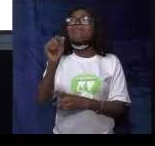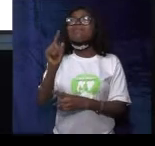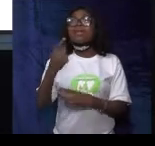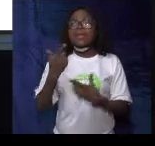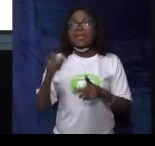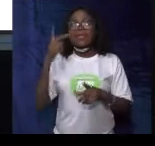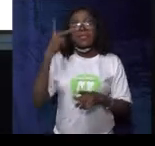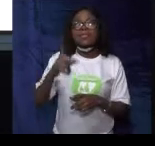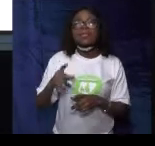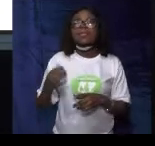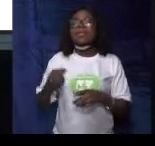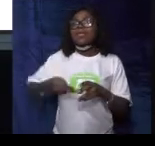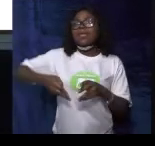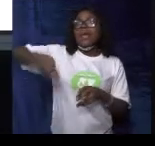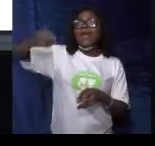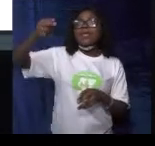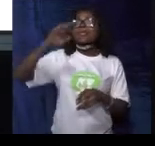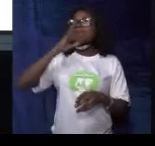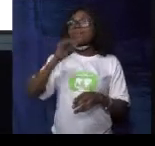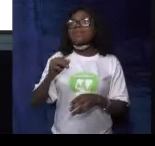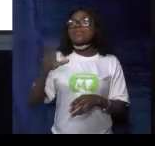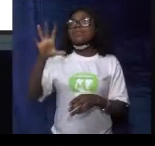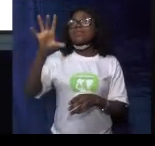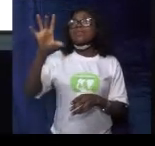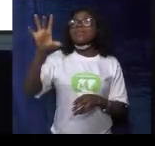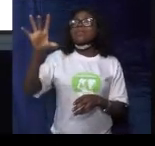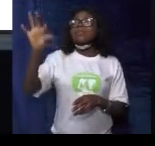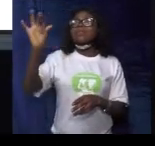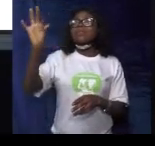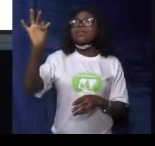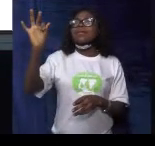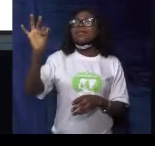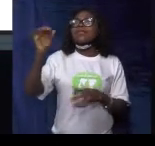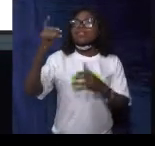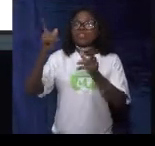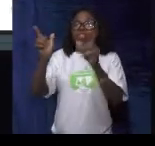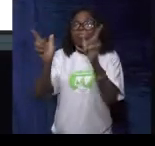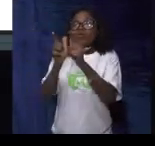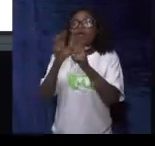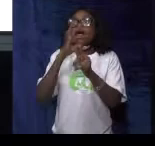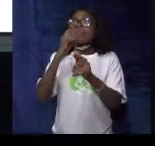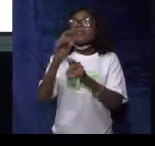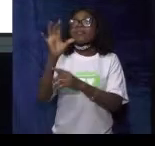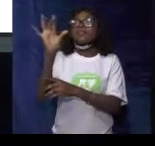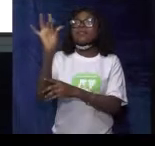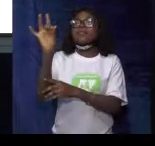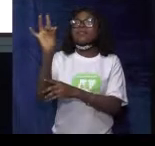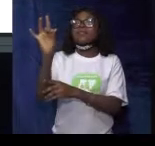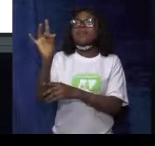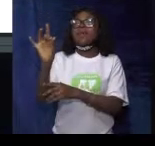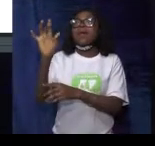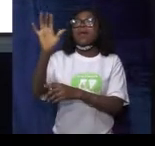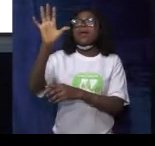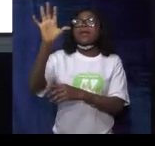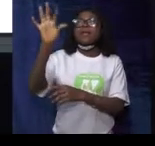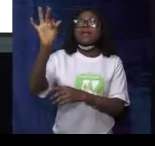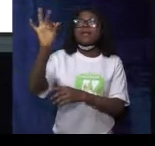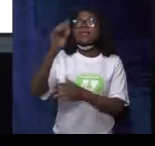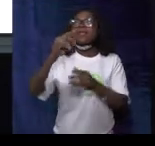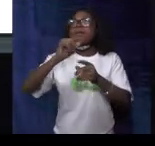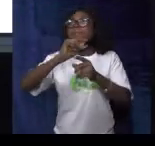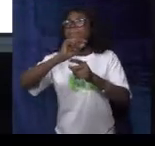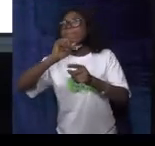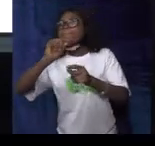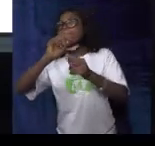11. Let's see why that is. The highest of these is 19, the lowest is 8.